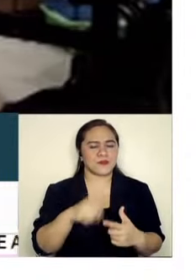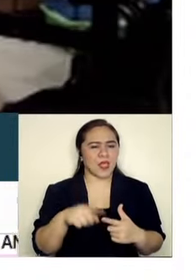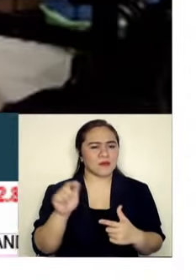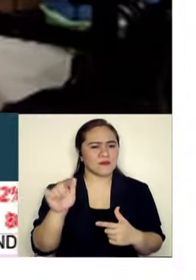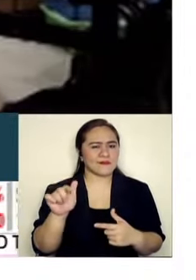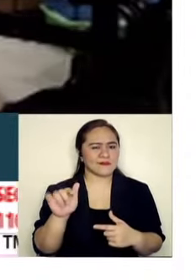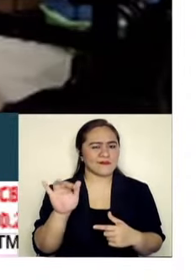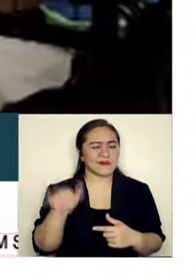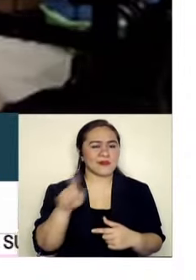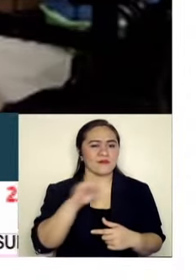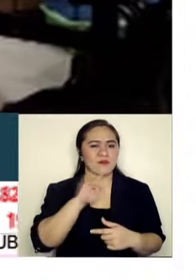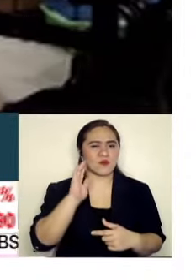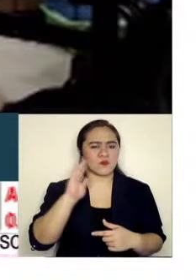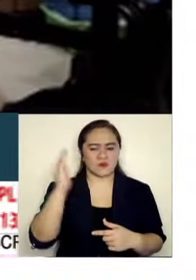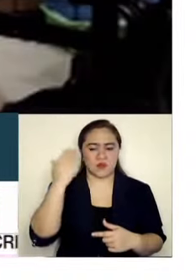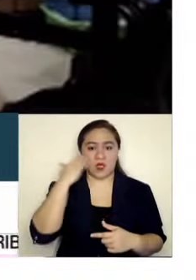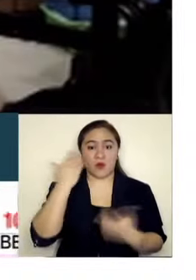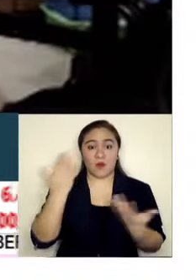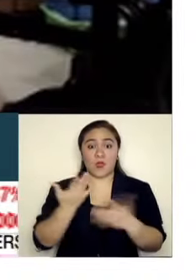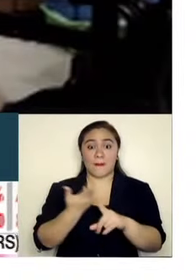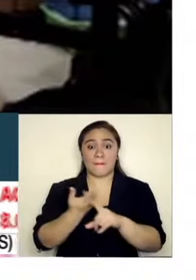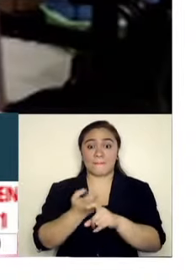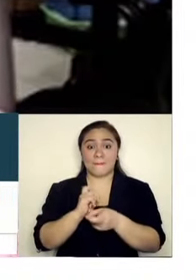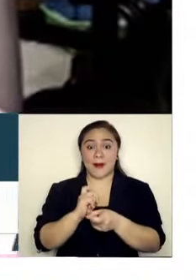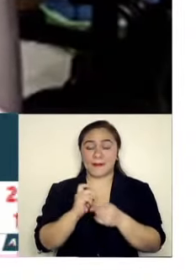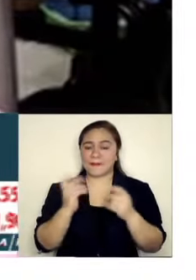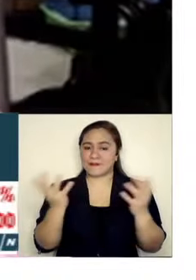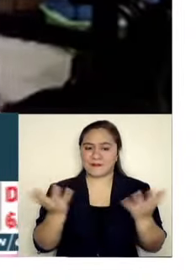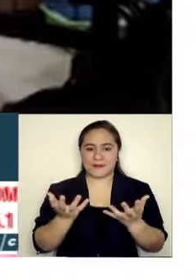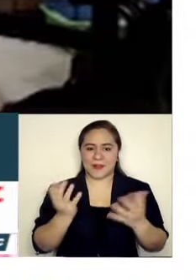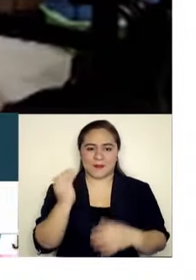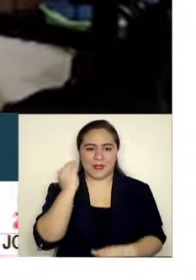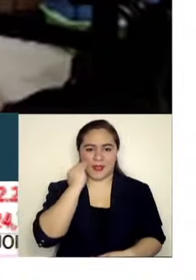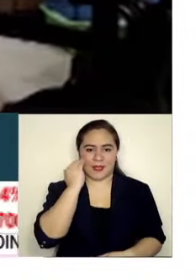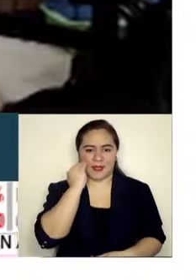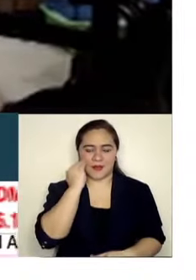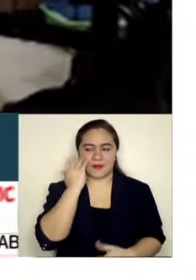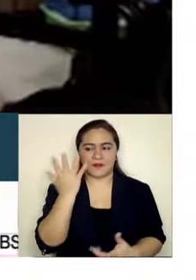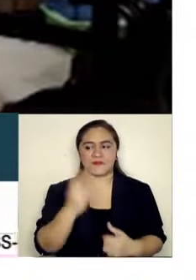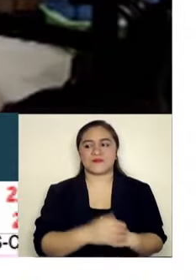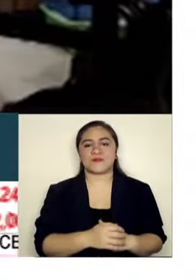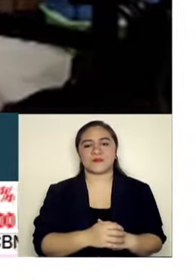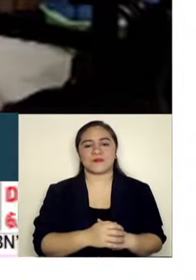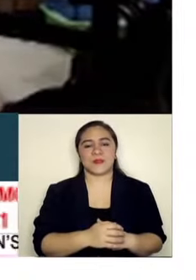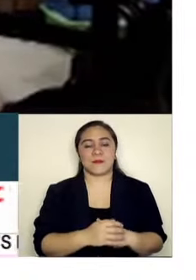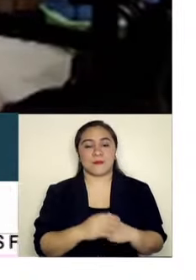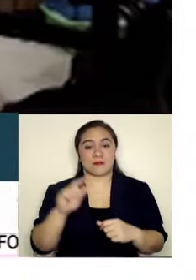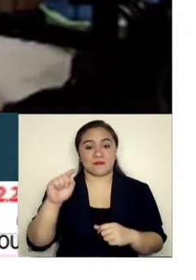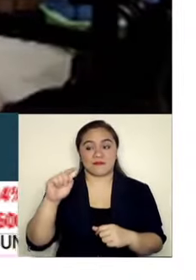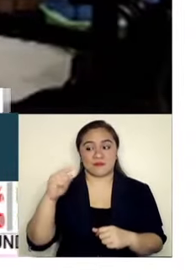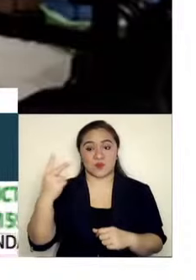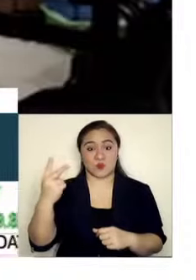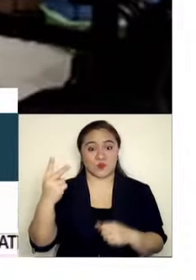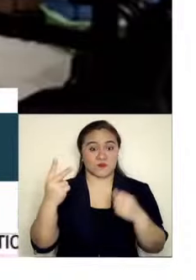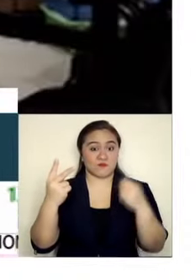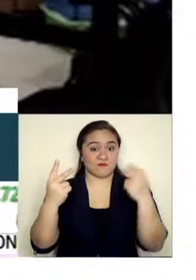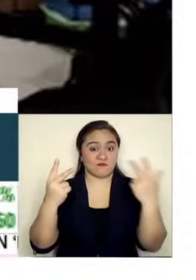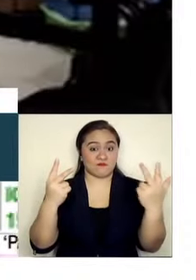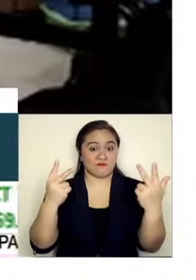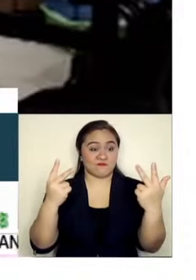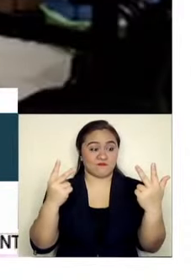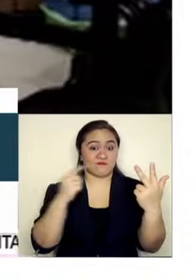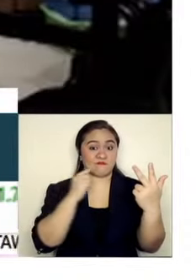an unknown source ng Delta. But the first three understood na sila